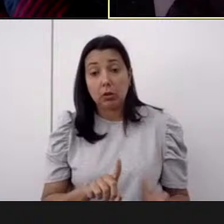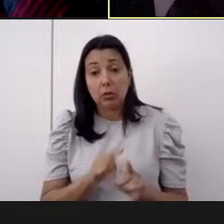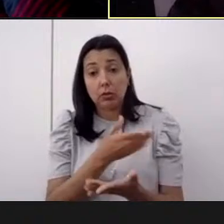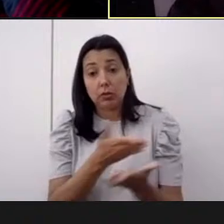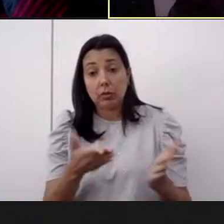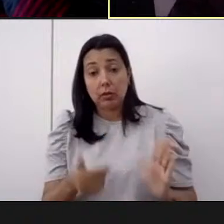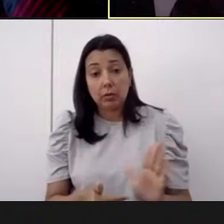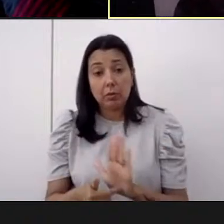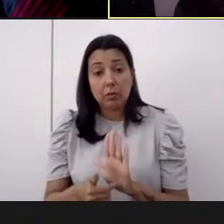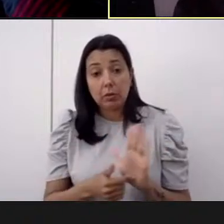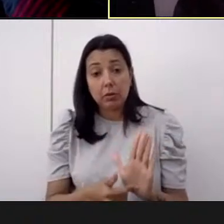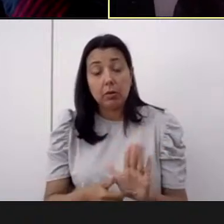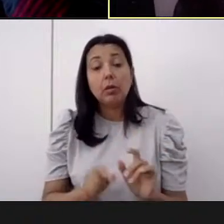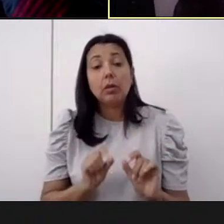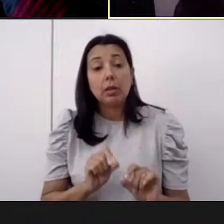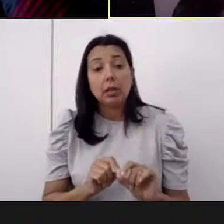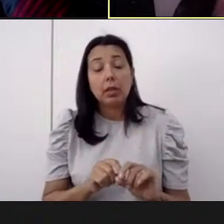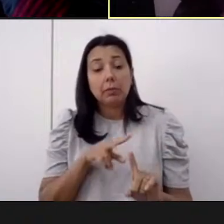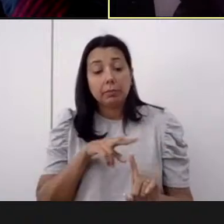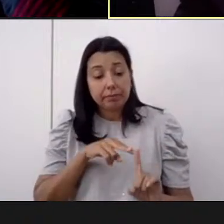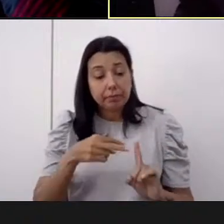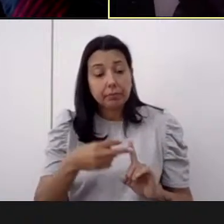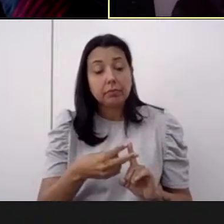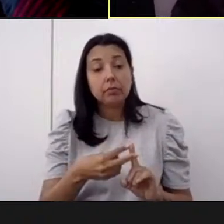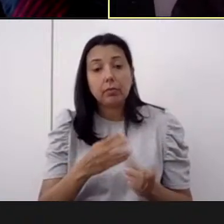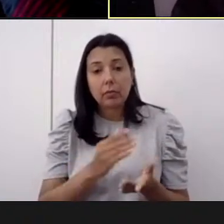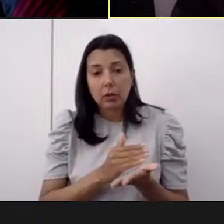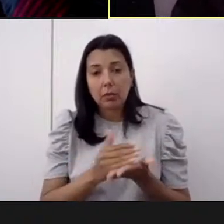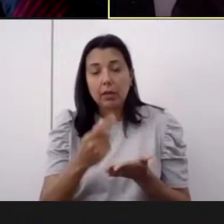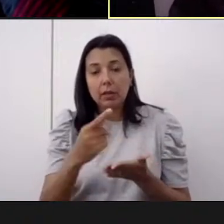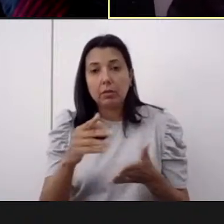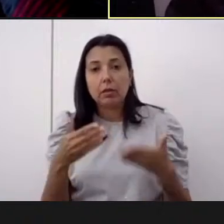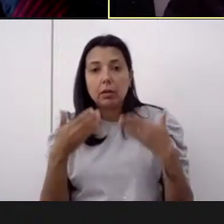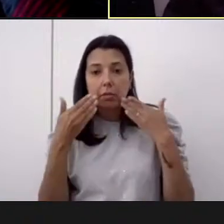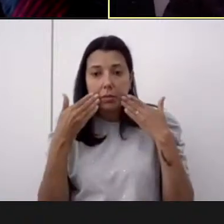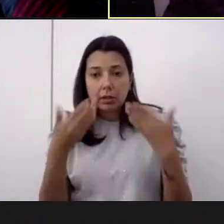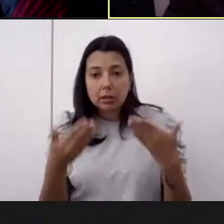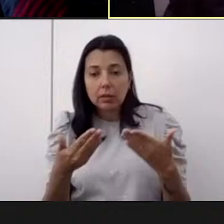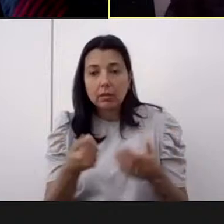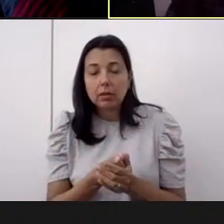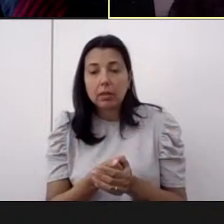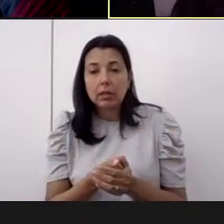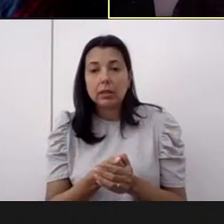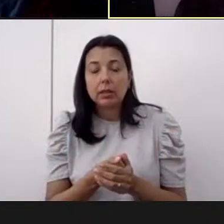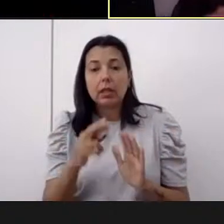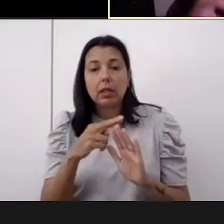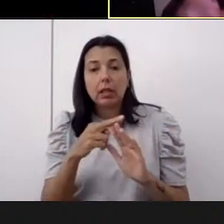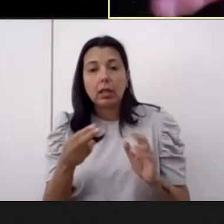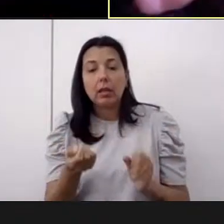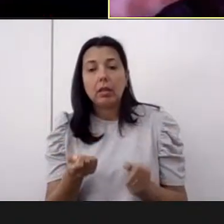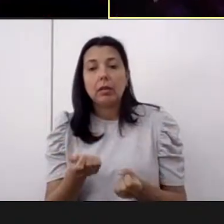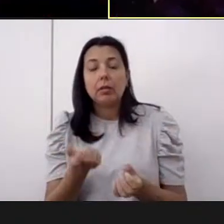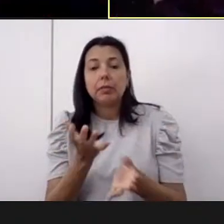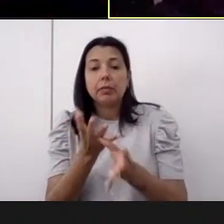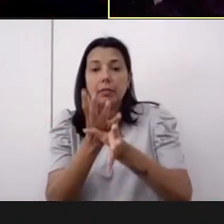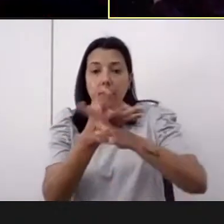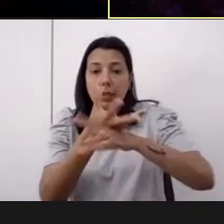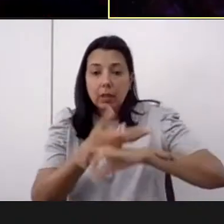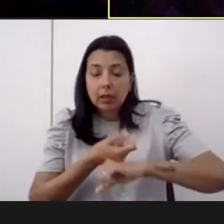your presentation, this interdisciplinarity that French studies has, bringing together law,